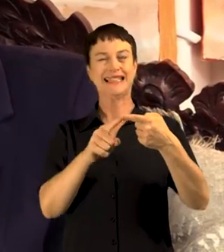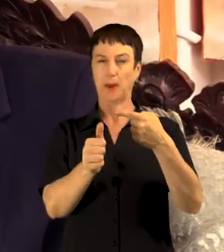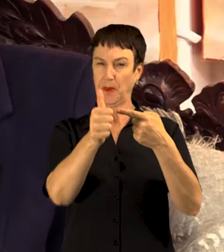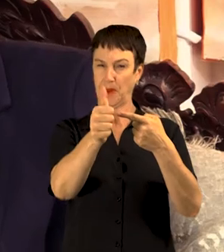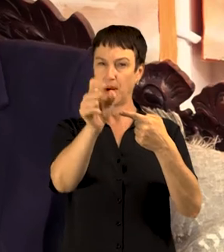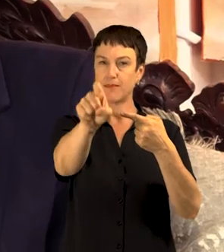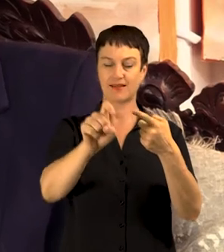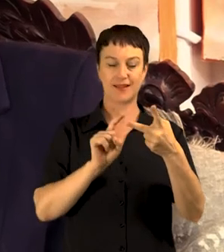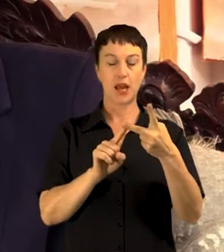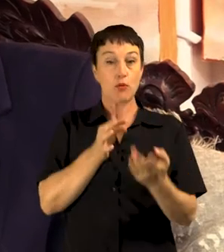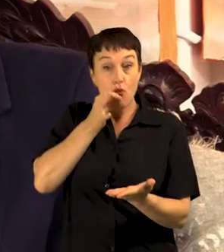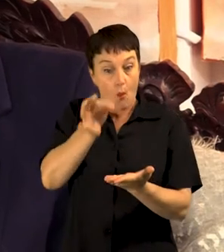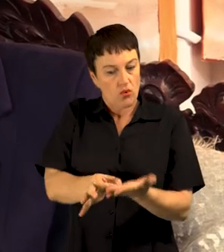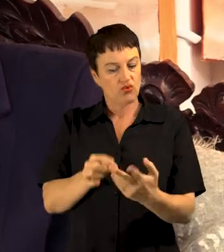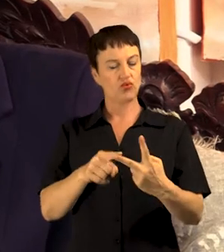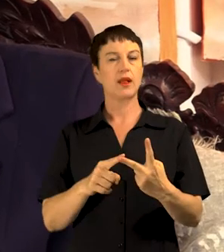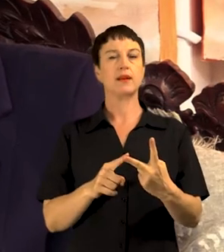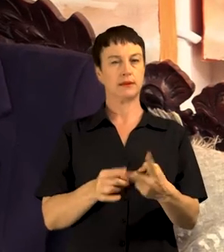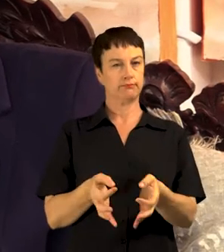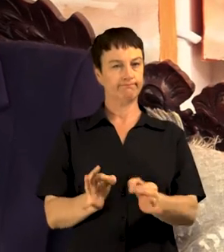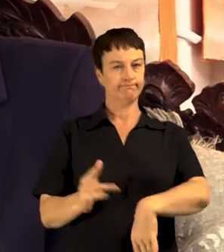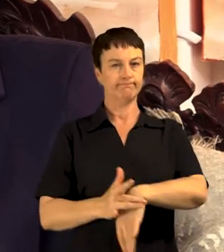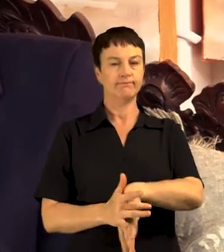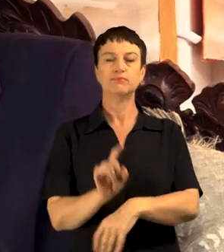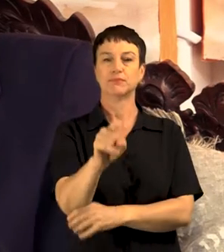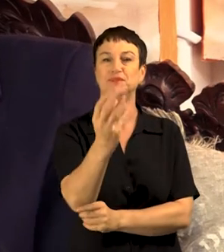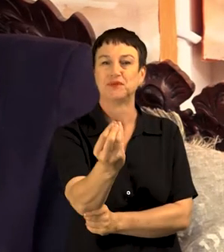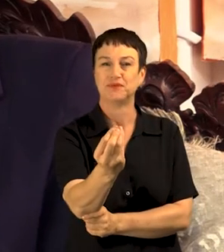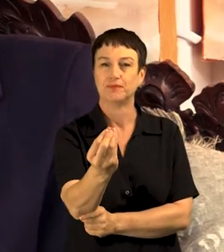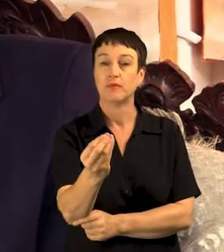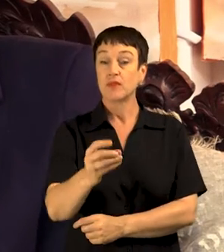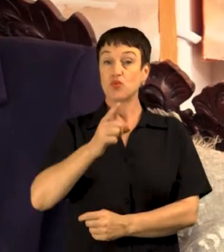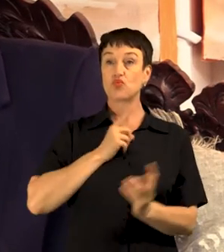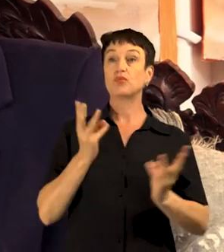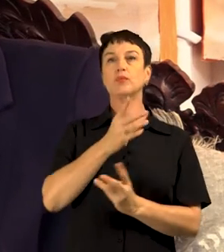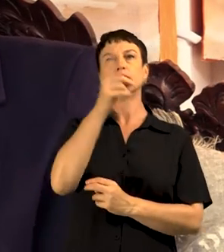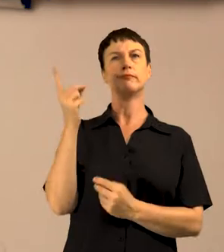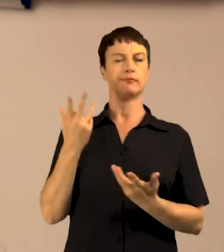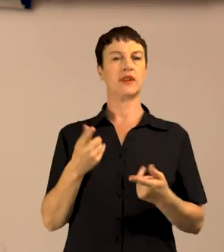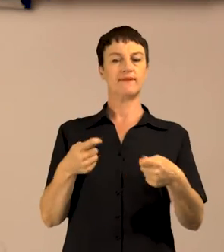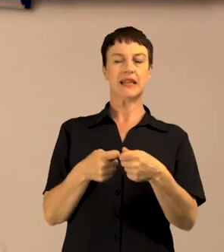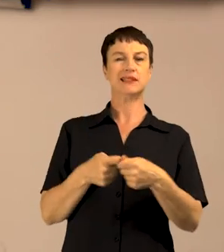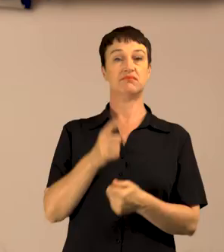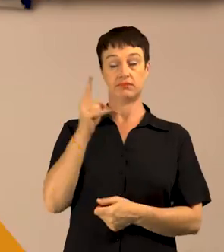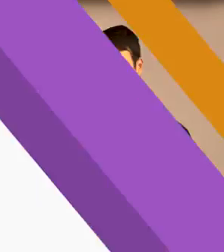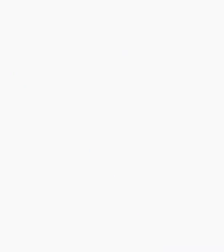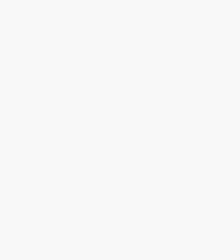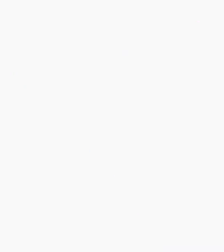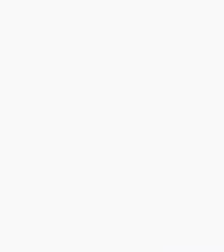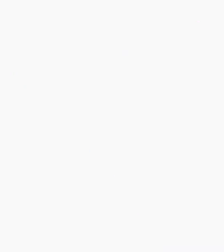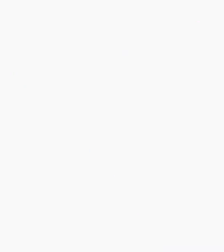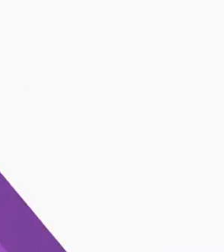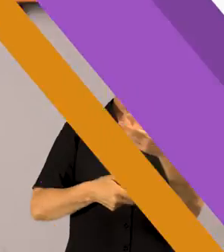order to succeed. Because what I've learned is that funders are looking for reasons not to fund